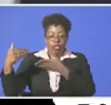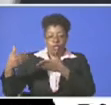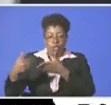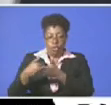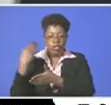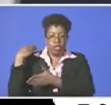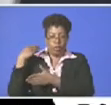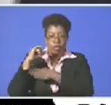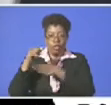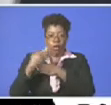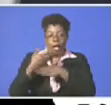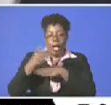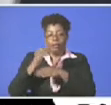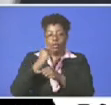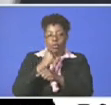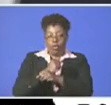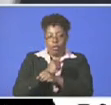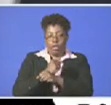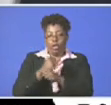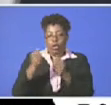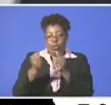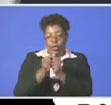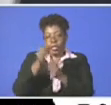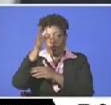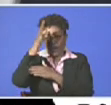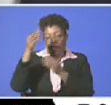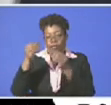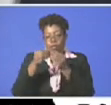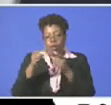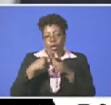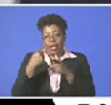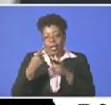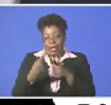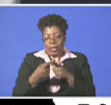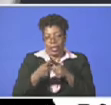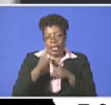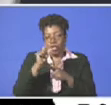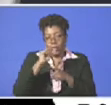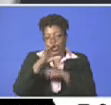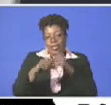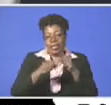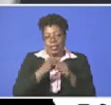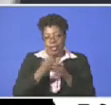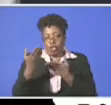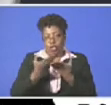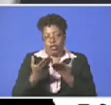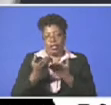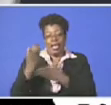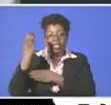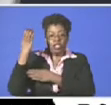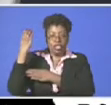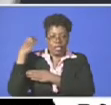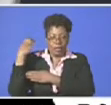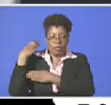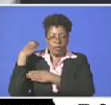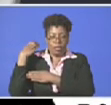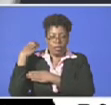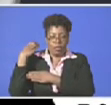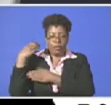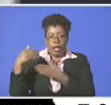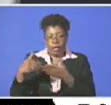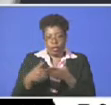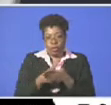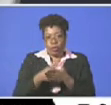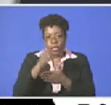chairman assumes the role after working alongside his father for more than two decades, serving as chief executive officer and most